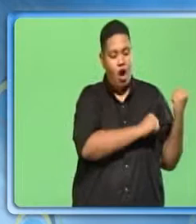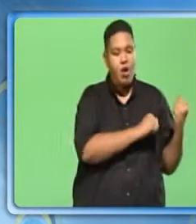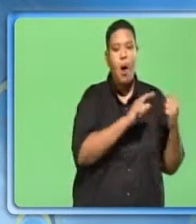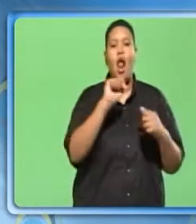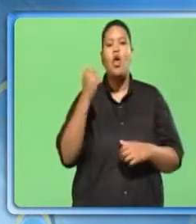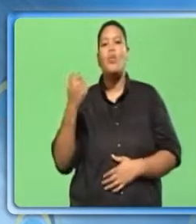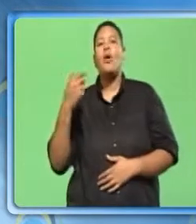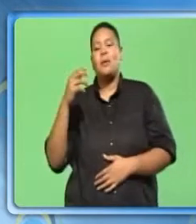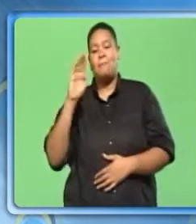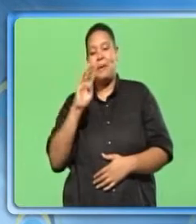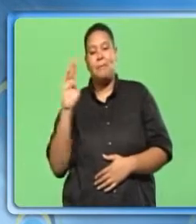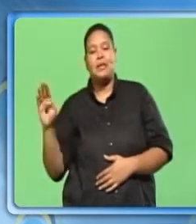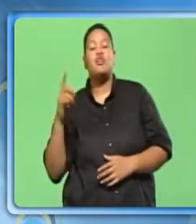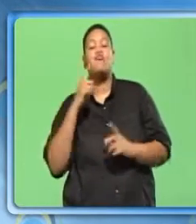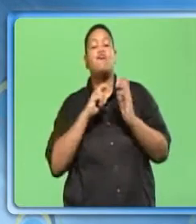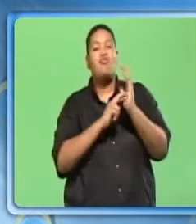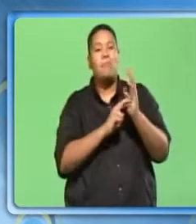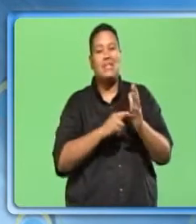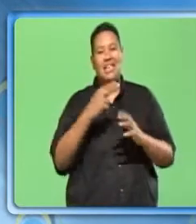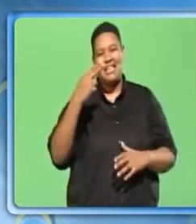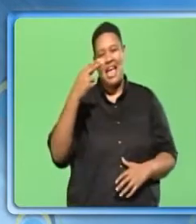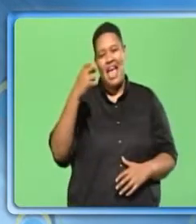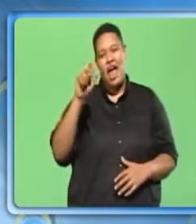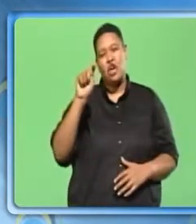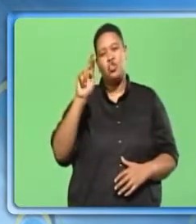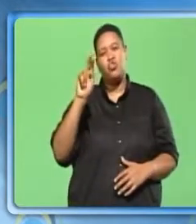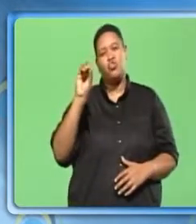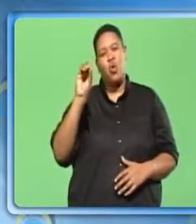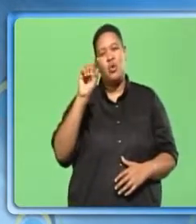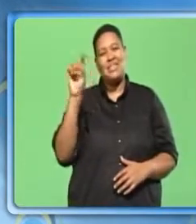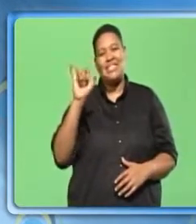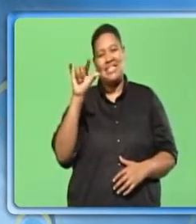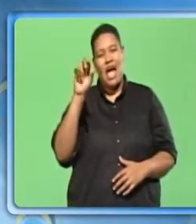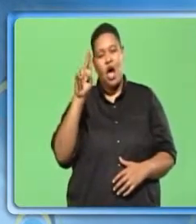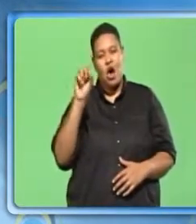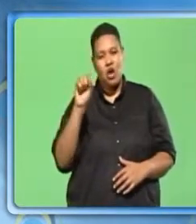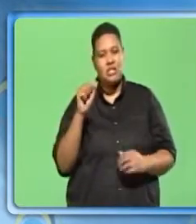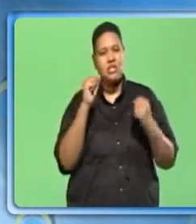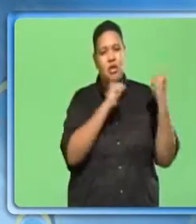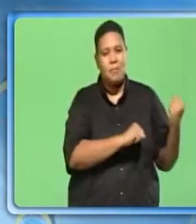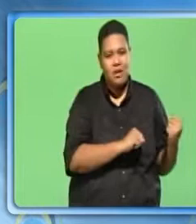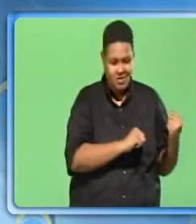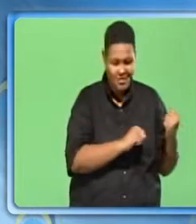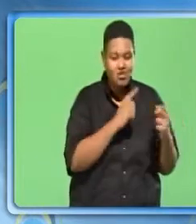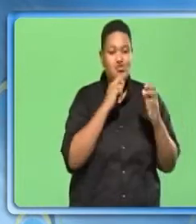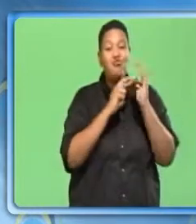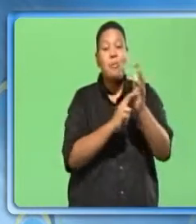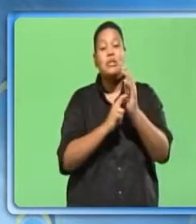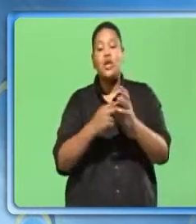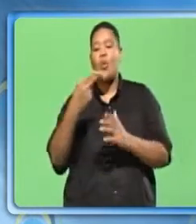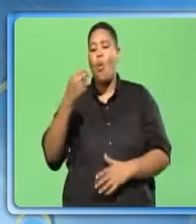The genotype BB represents the homozygous recessive trait.